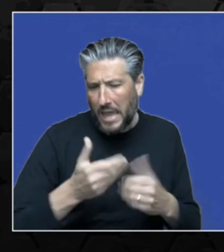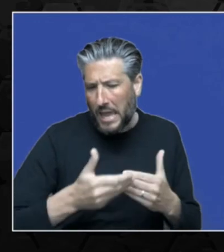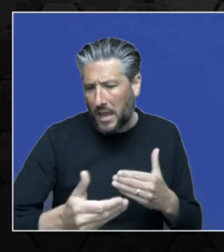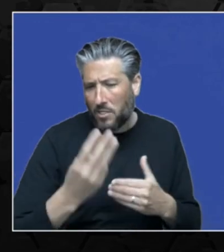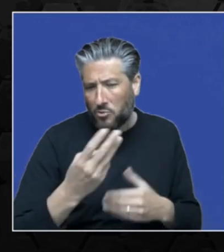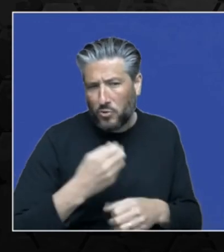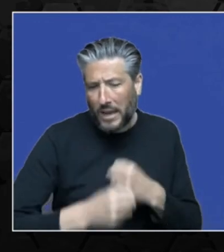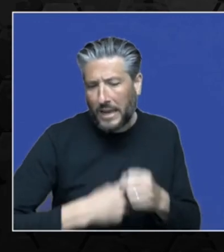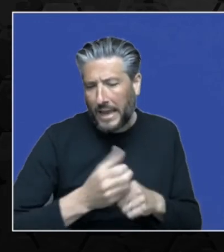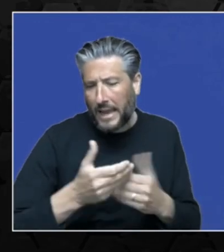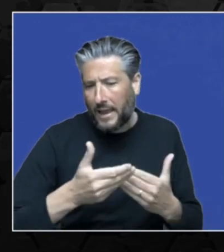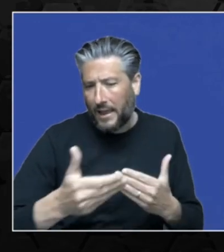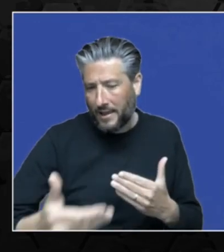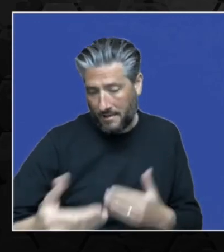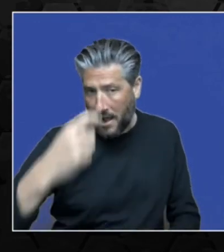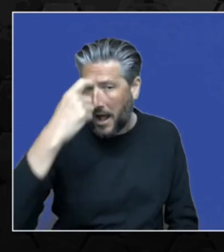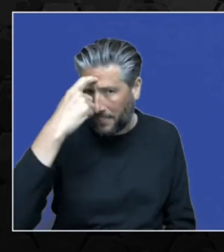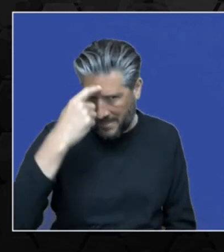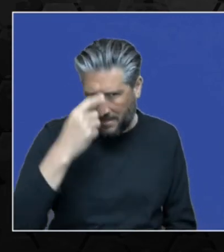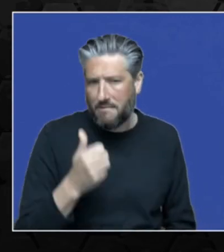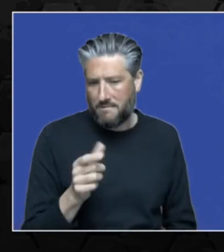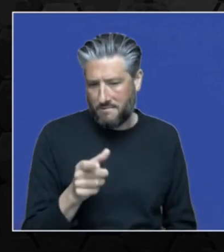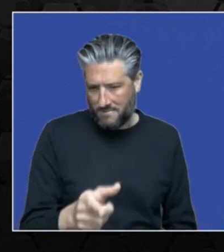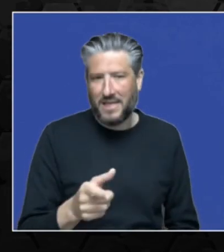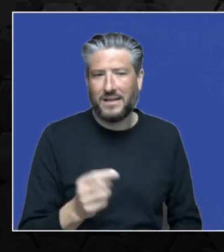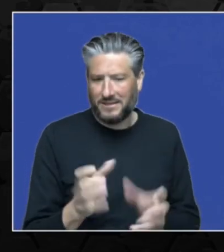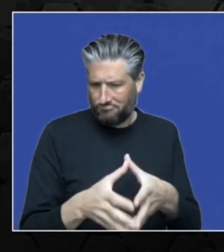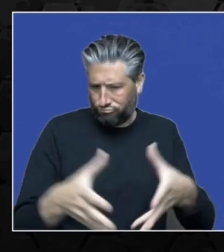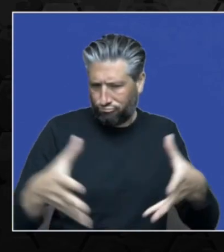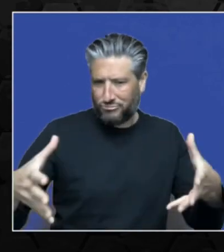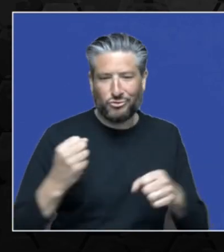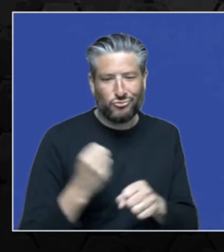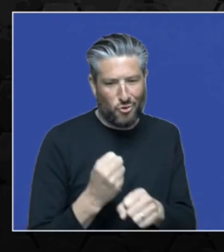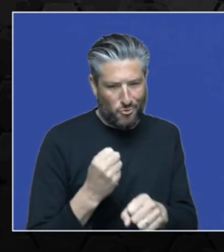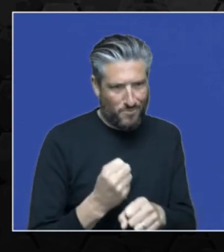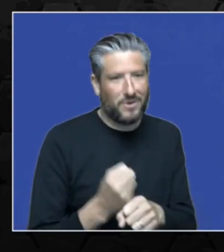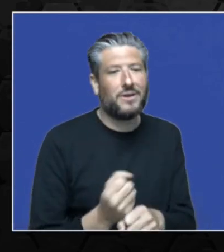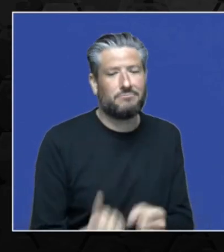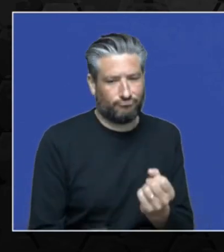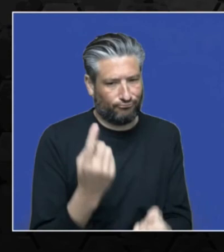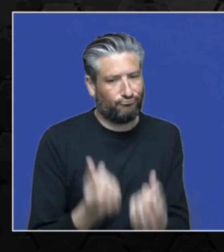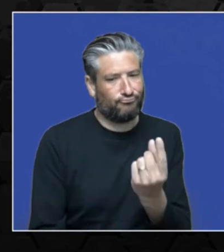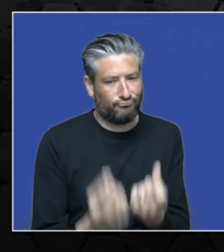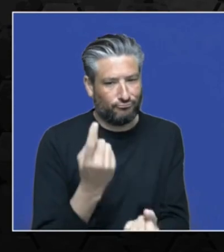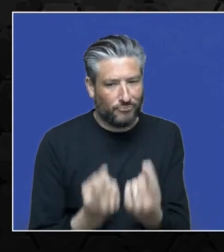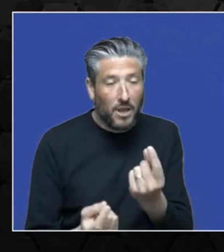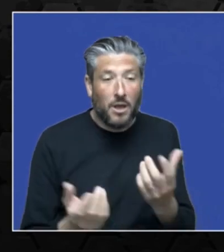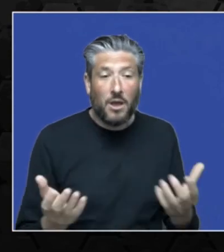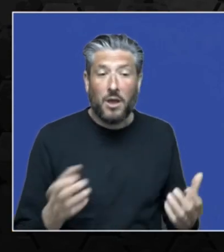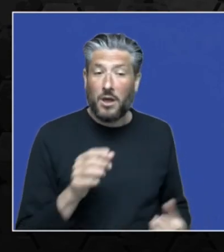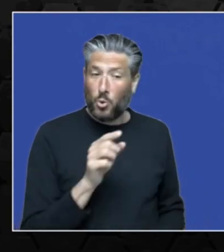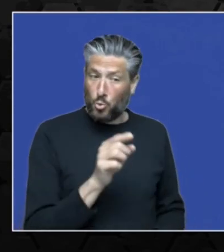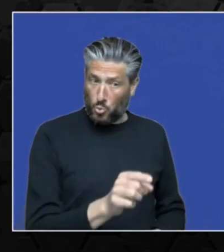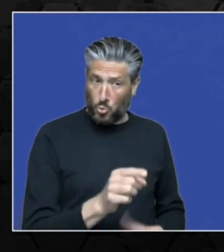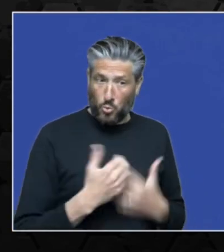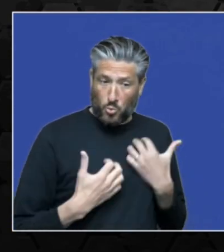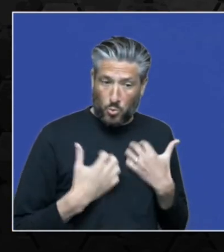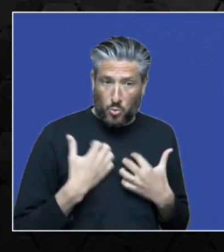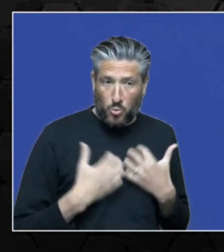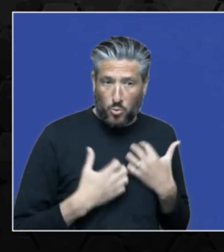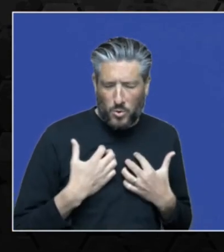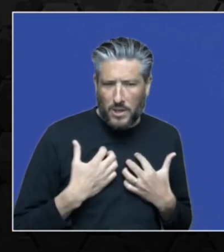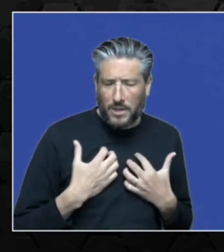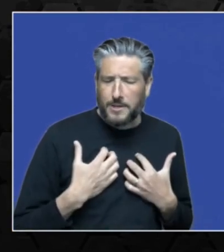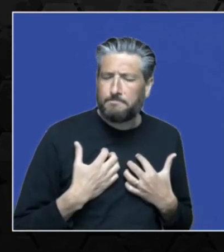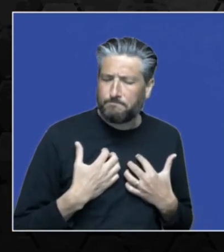field to get into. If you're a particular student who wants to get into this field, one thing I would recommend you is have some relevant experience in